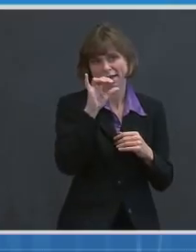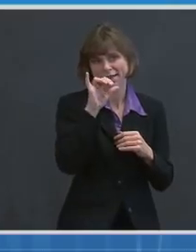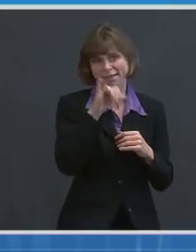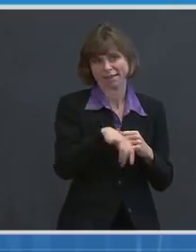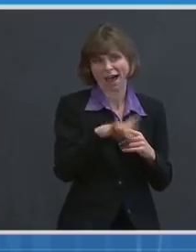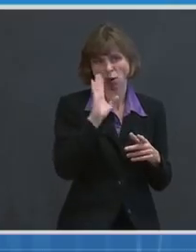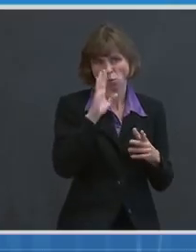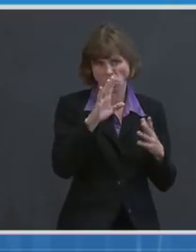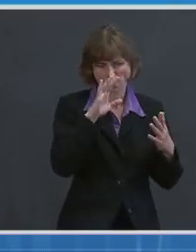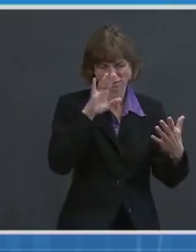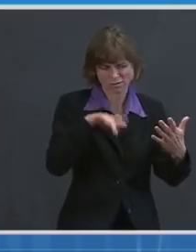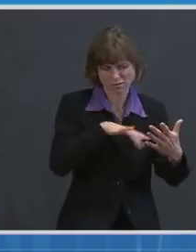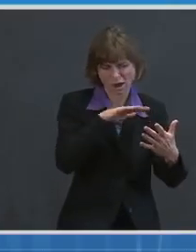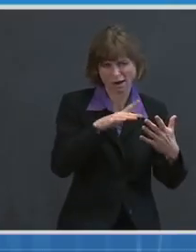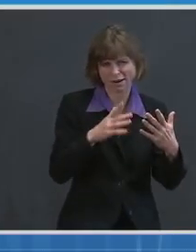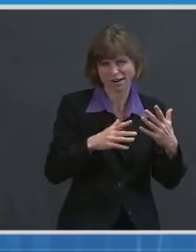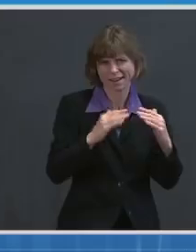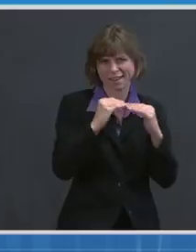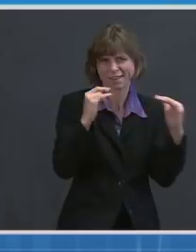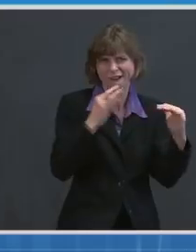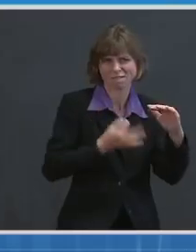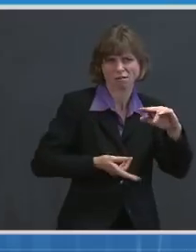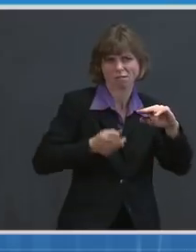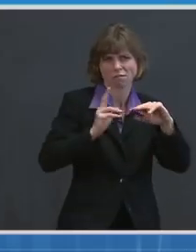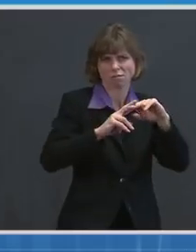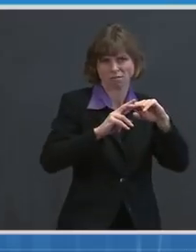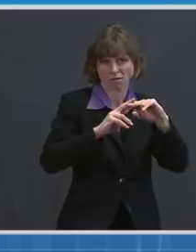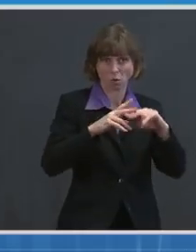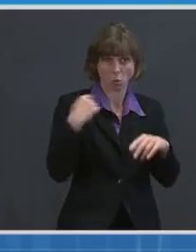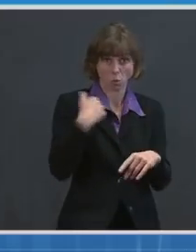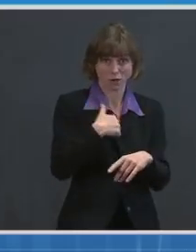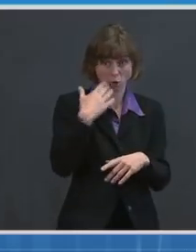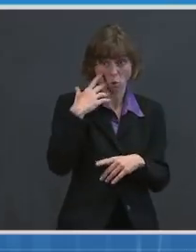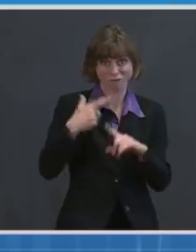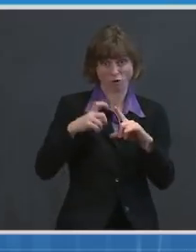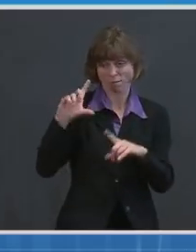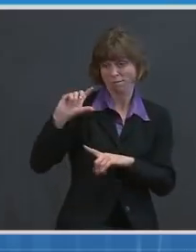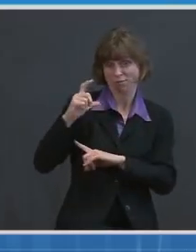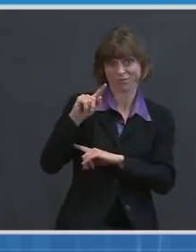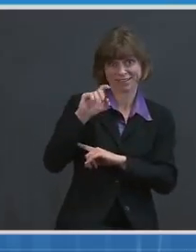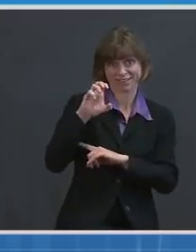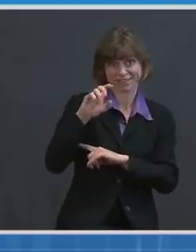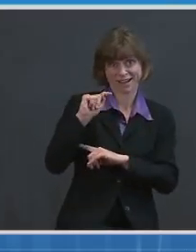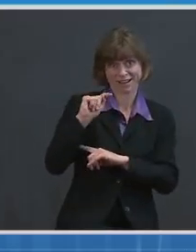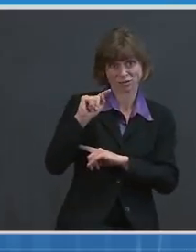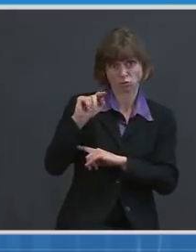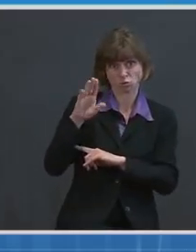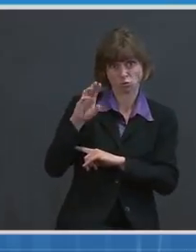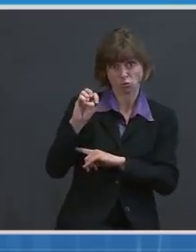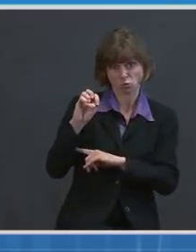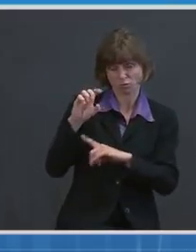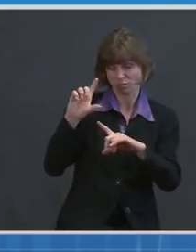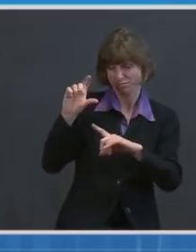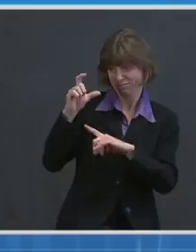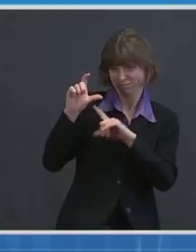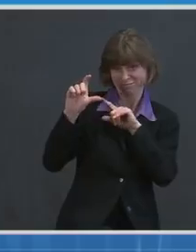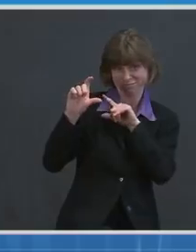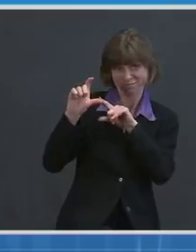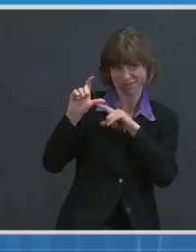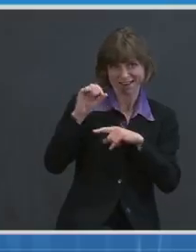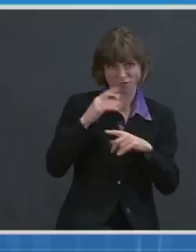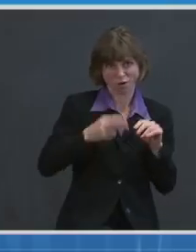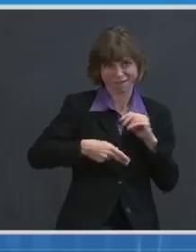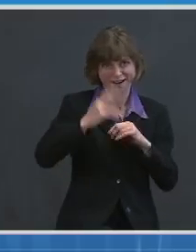we do know from in vitro studies that when you get a high level of antibody against the wild